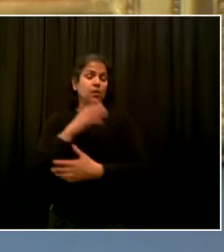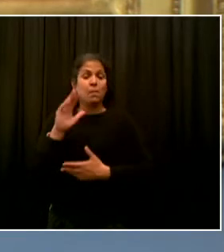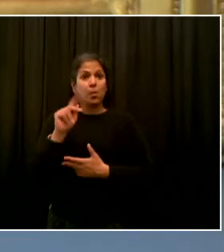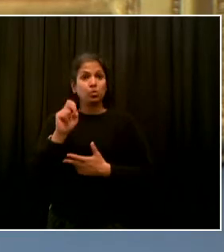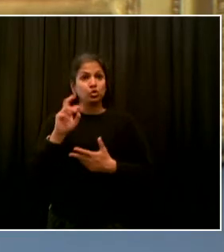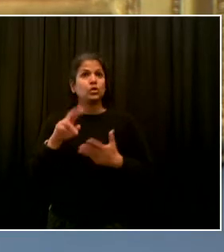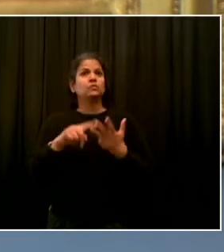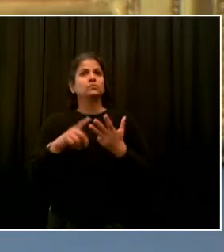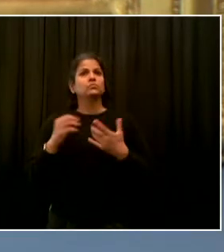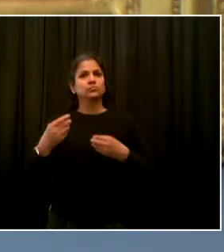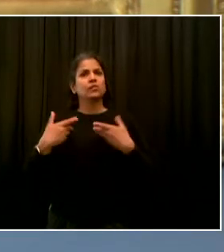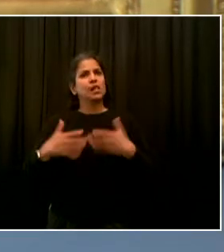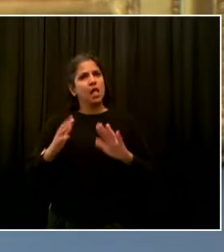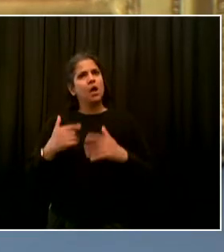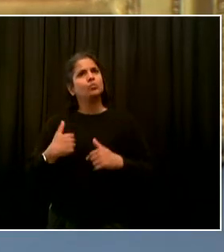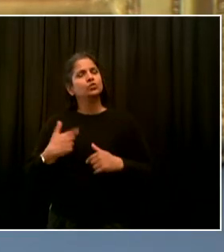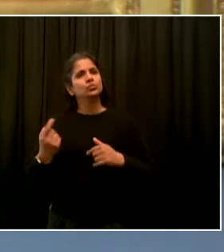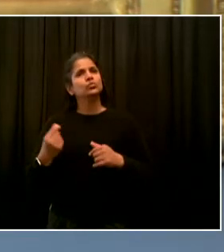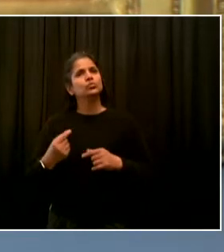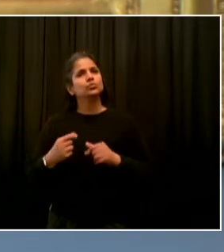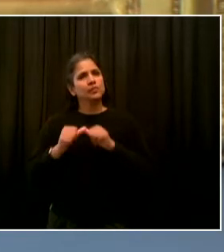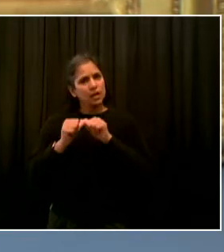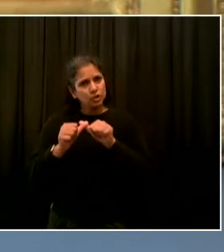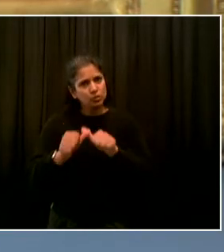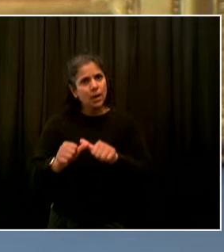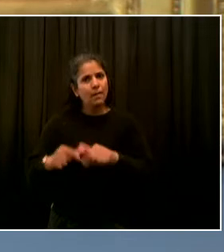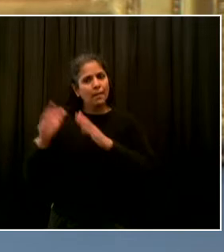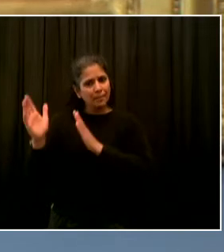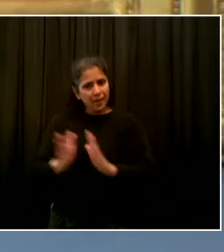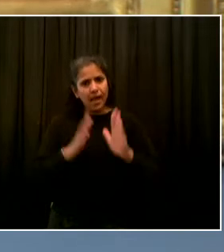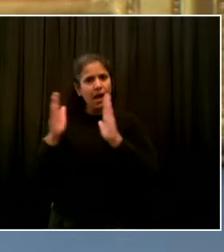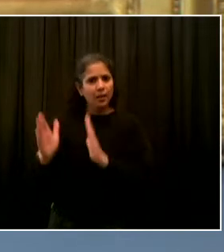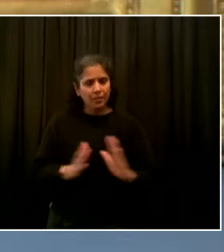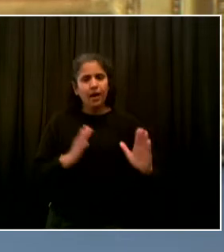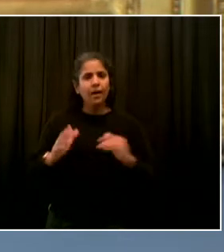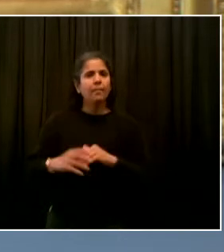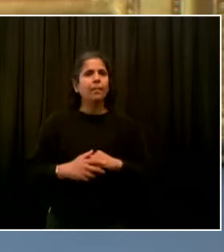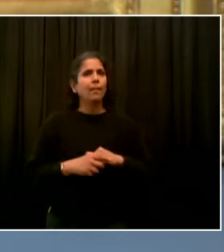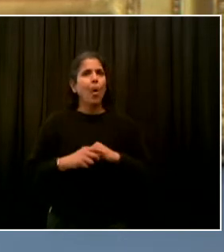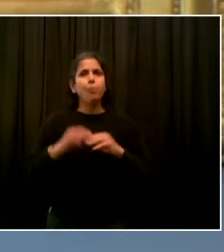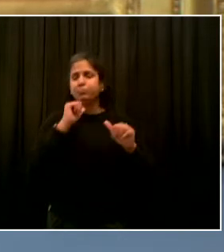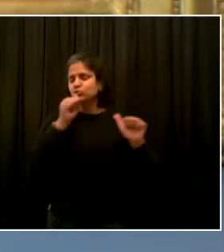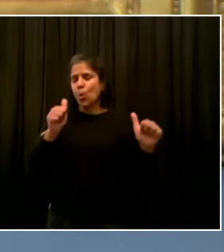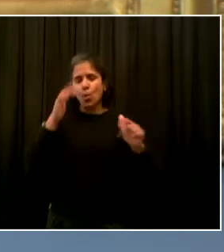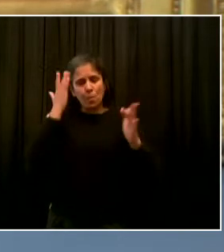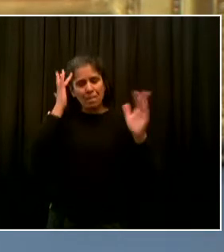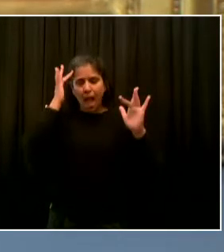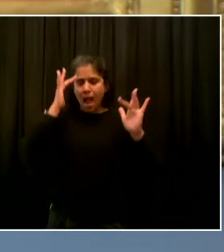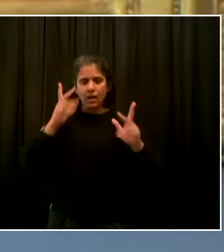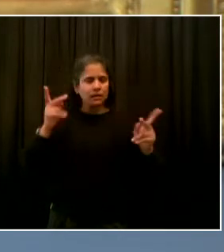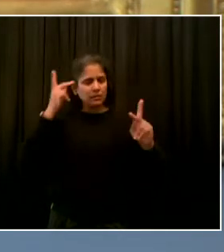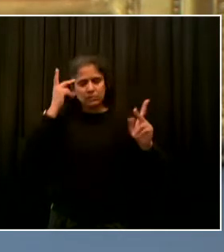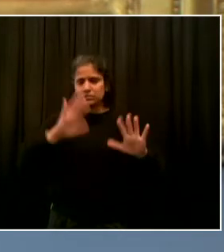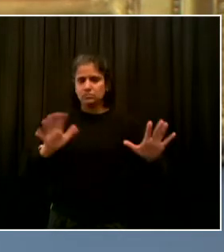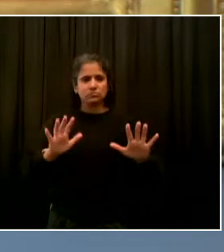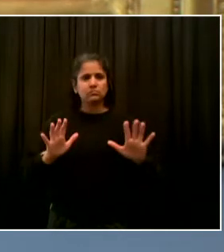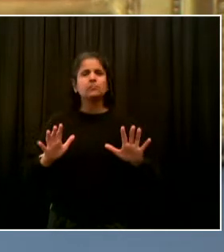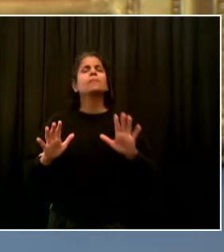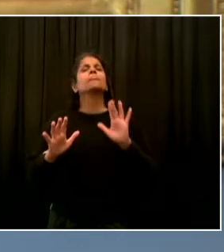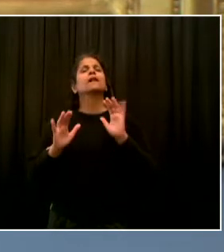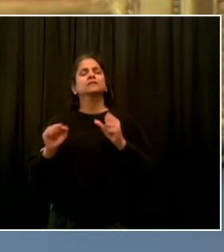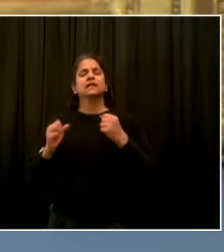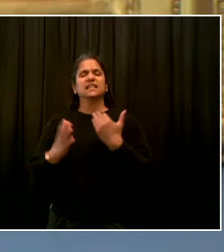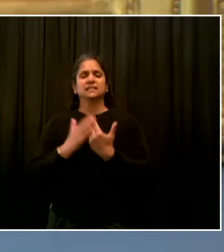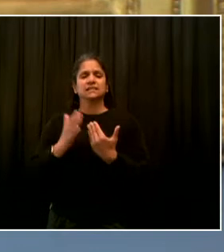ready, and we can be prepared without panicking. And I think we need to continue to do that. We'll take one more from